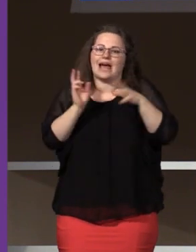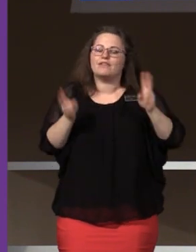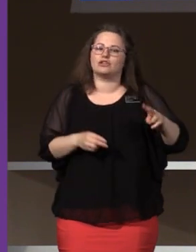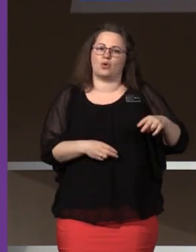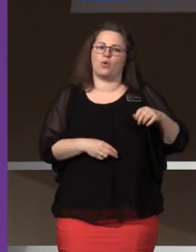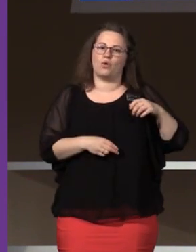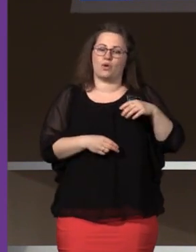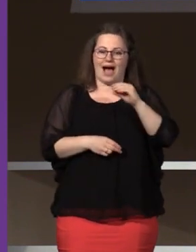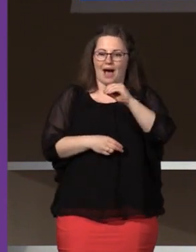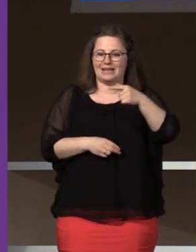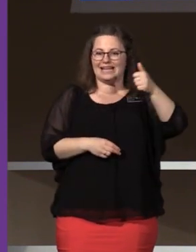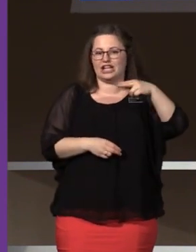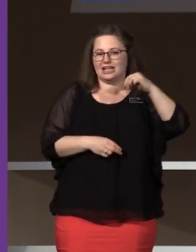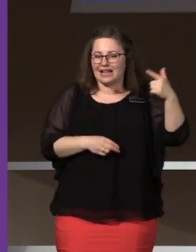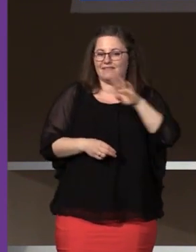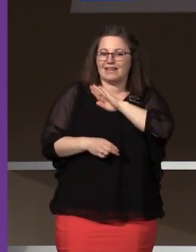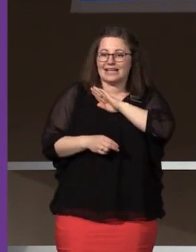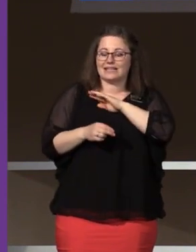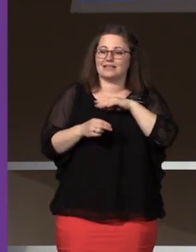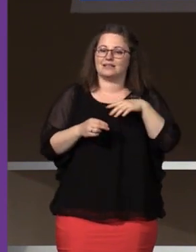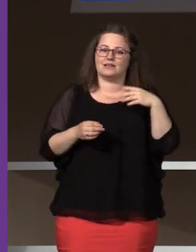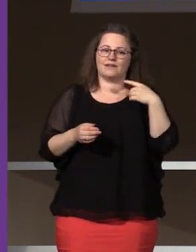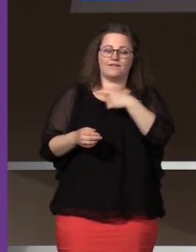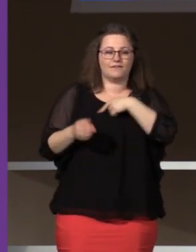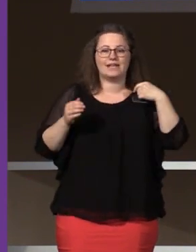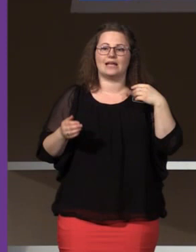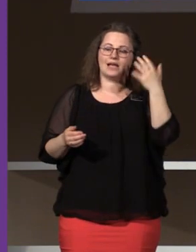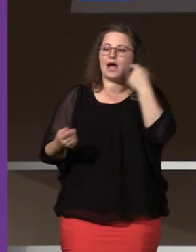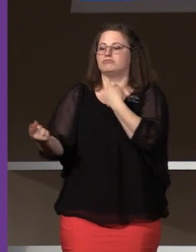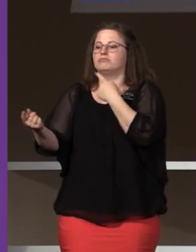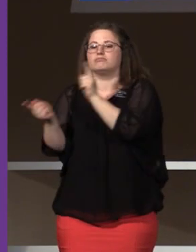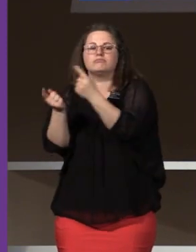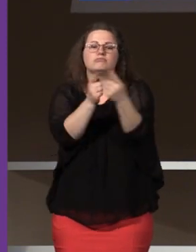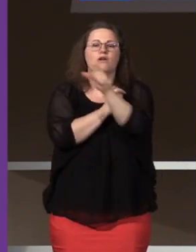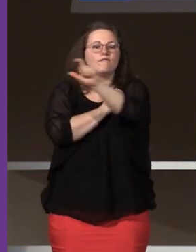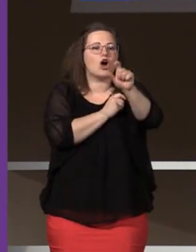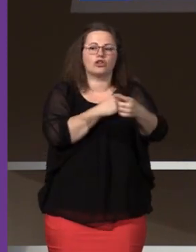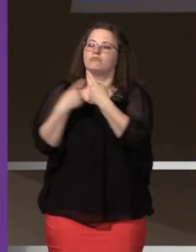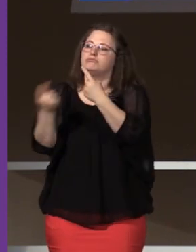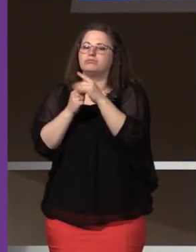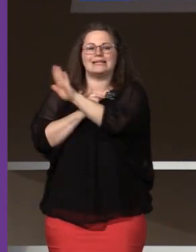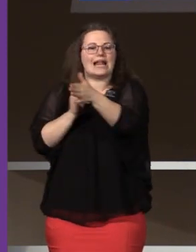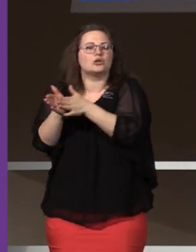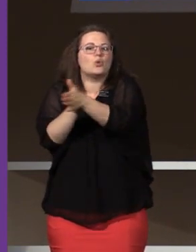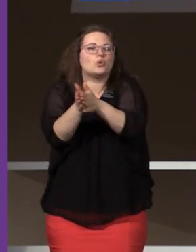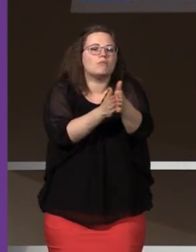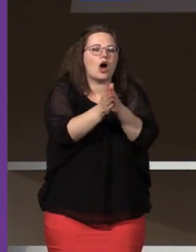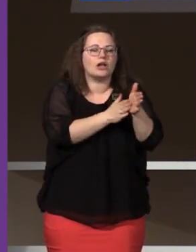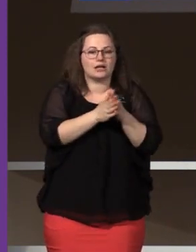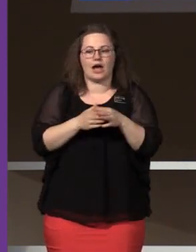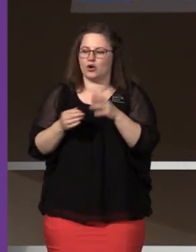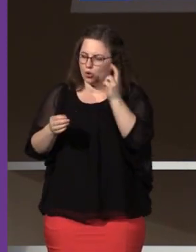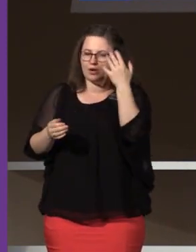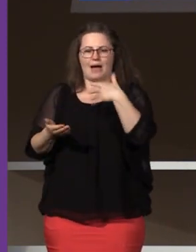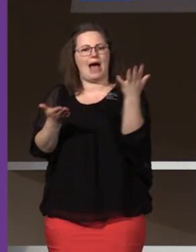for organizations to come and discuss what their challenges are and how to overcome them and how to make them as inclusive as possible. So I'm not